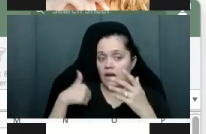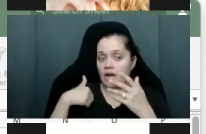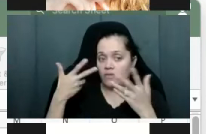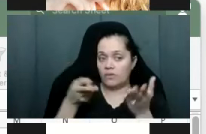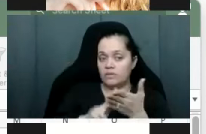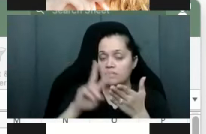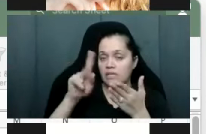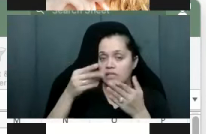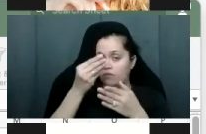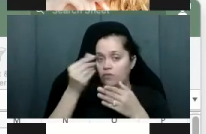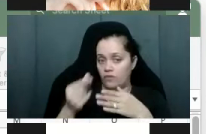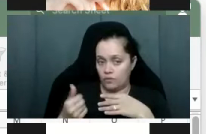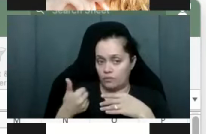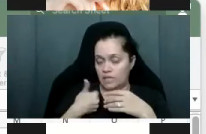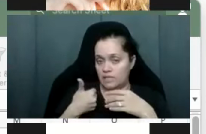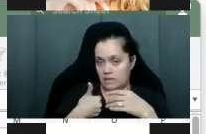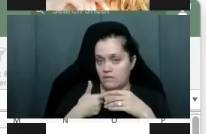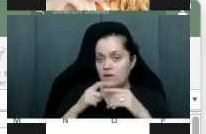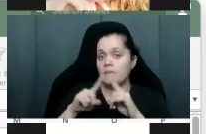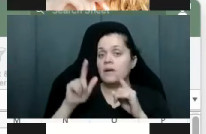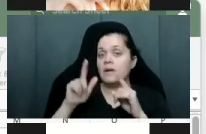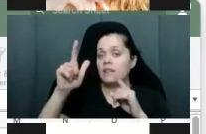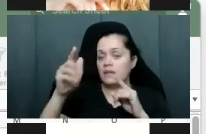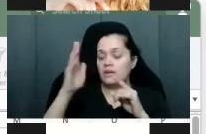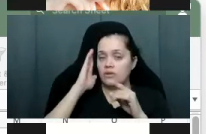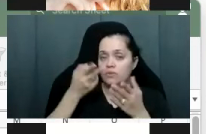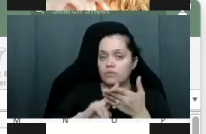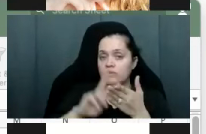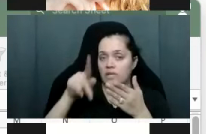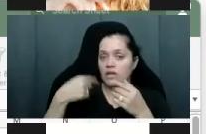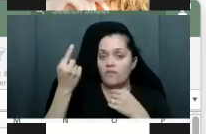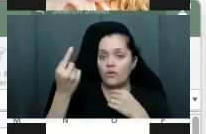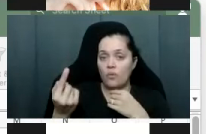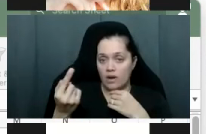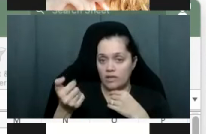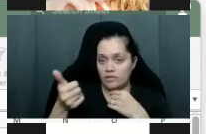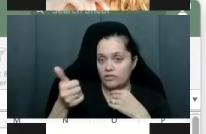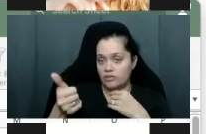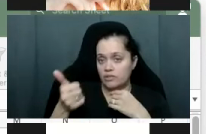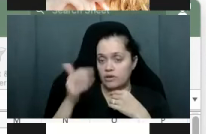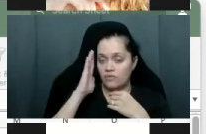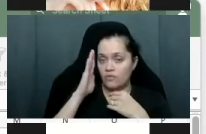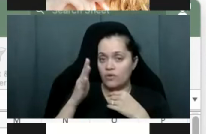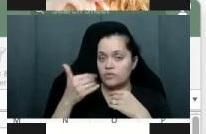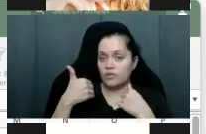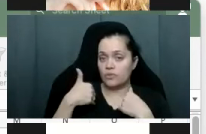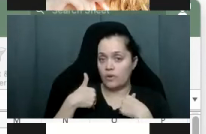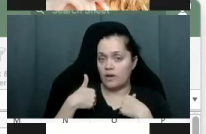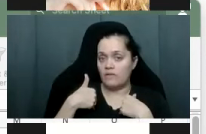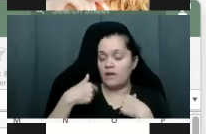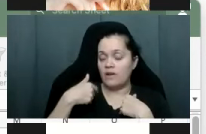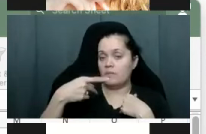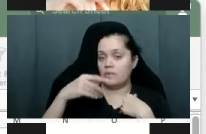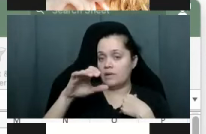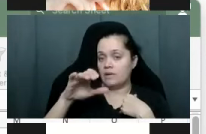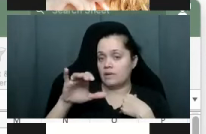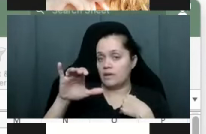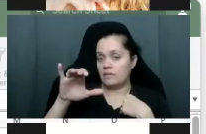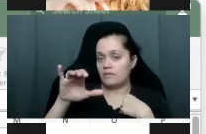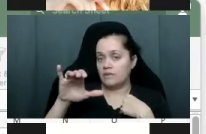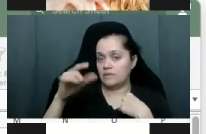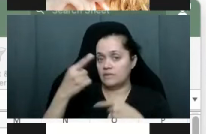for a few of those, but later you'll sign up for one of those so that you have a Padlet Canvas ready